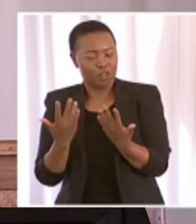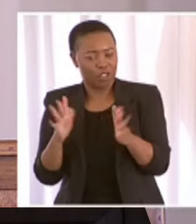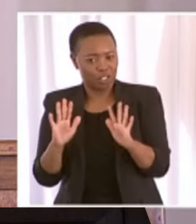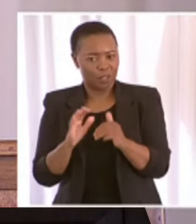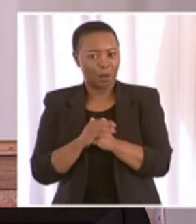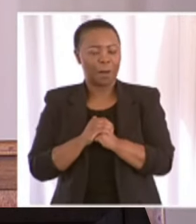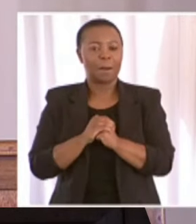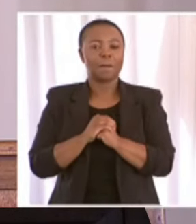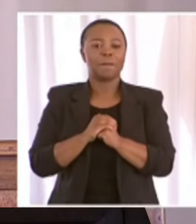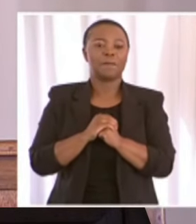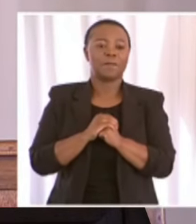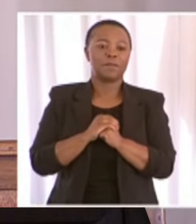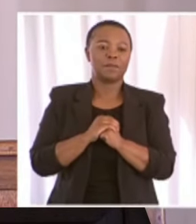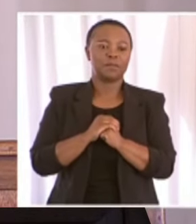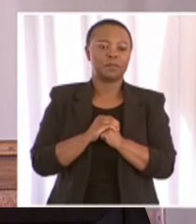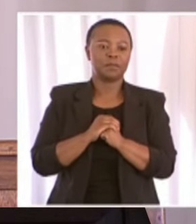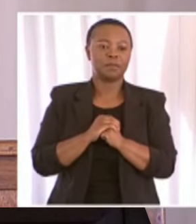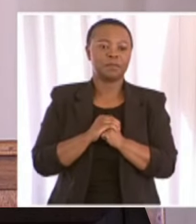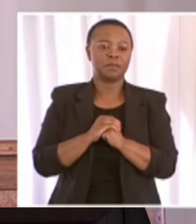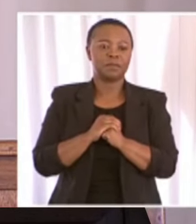And I think it will be